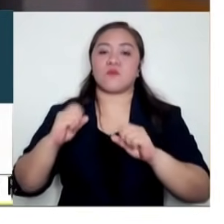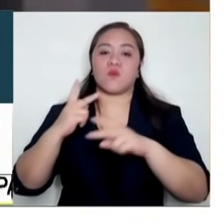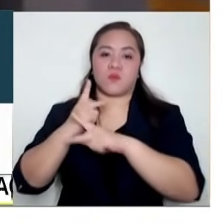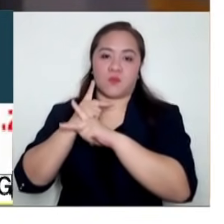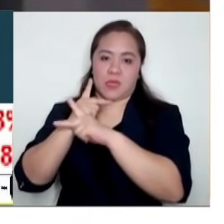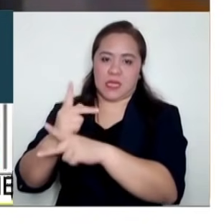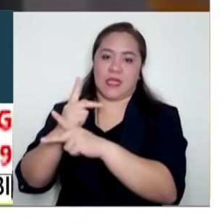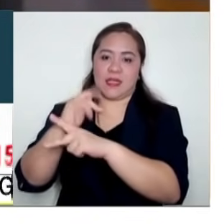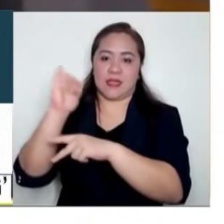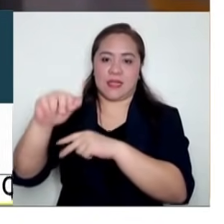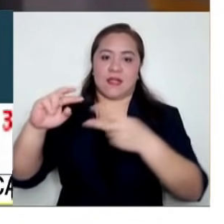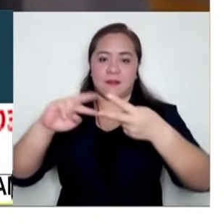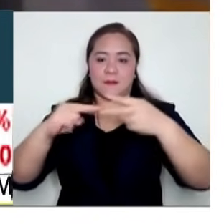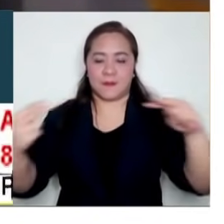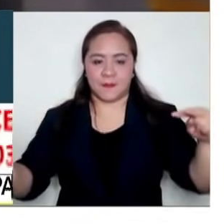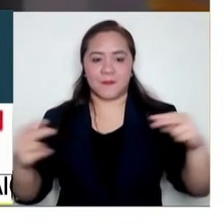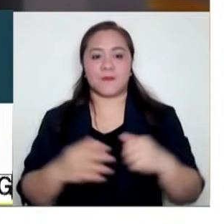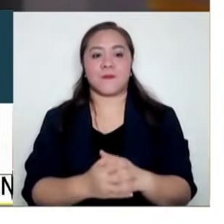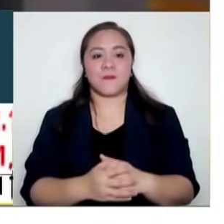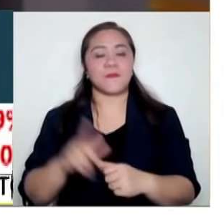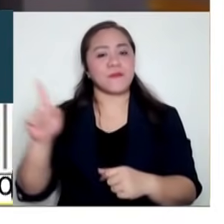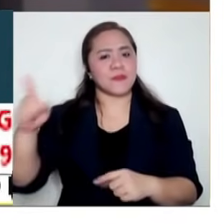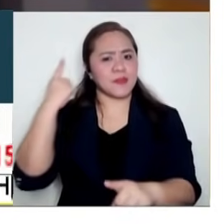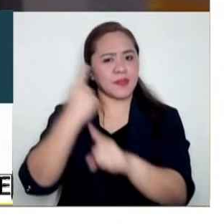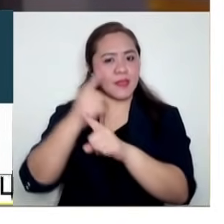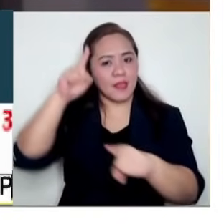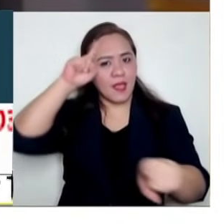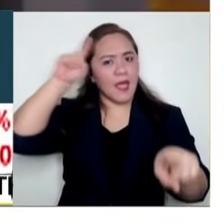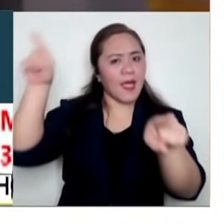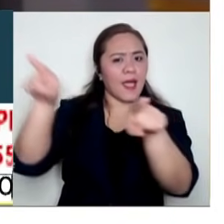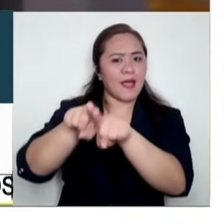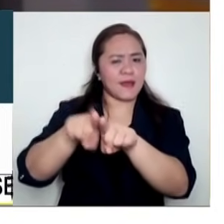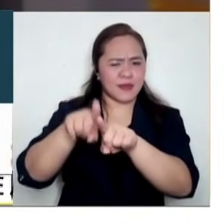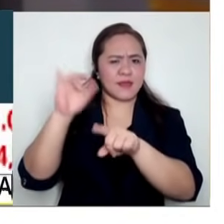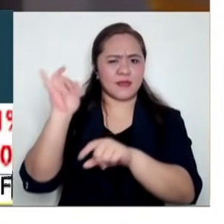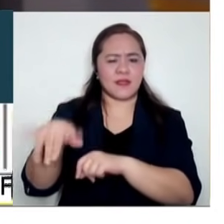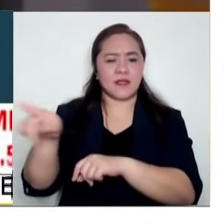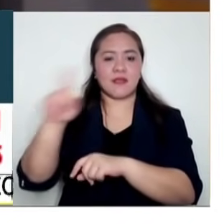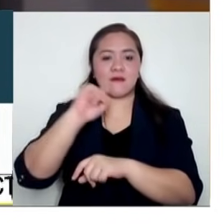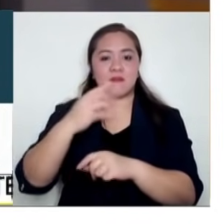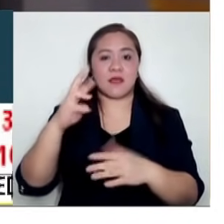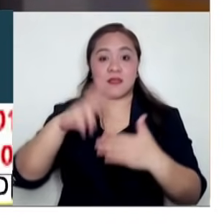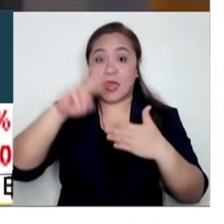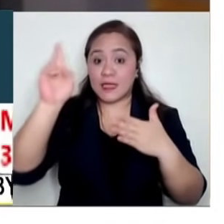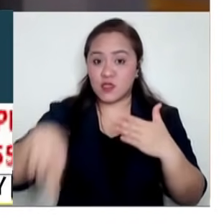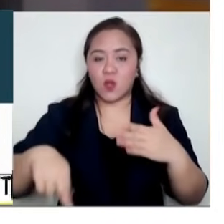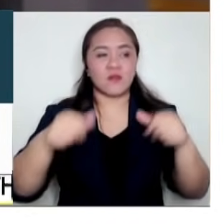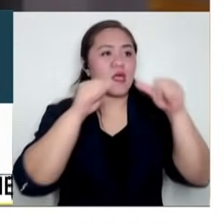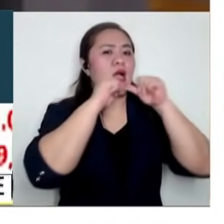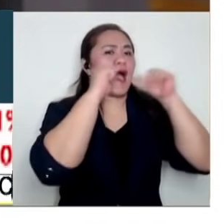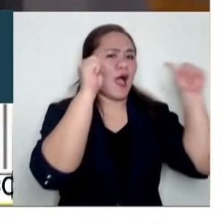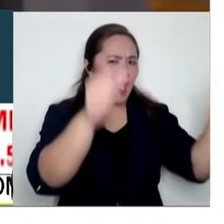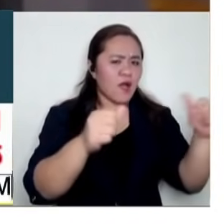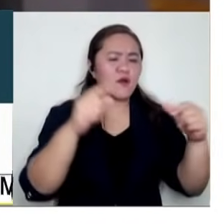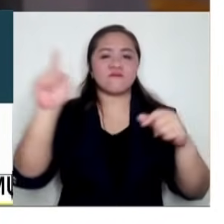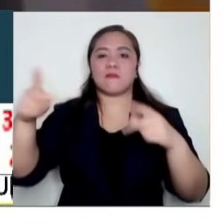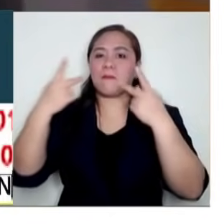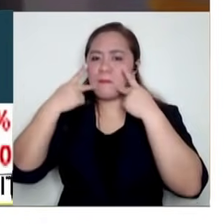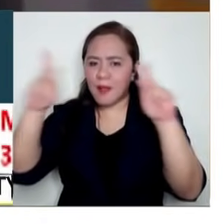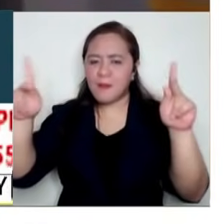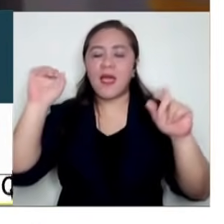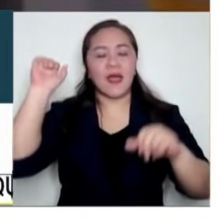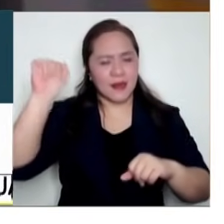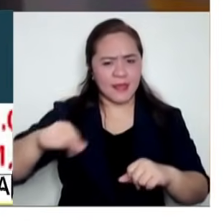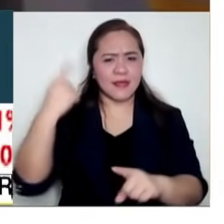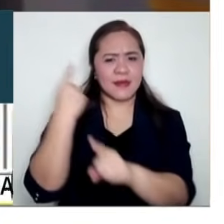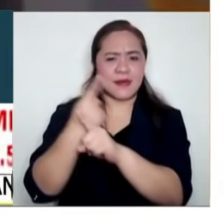this variant. I agree with you that there should be this timely results to inform the public, the local officials, and we are doing